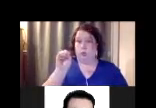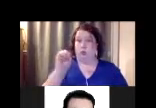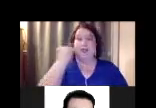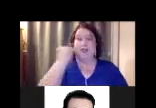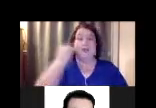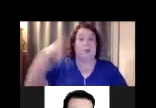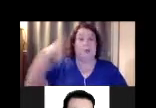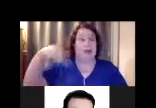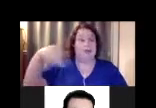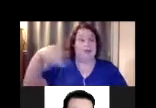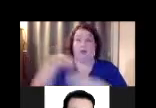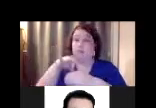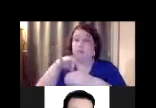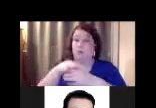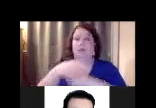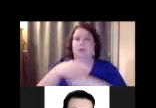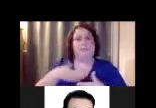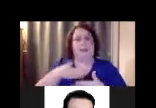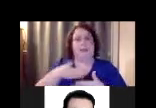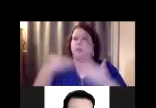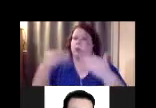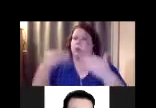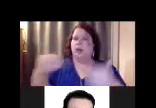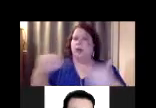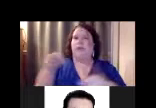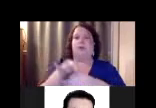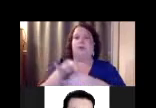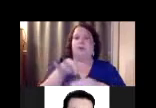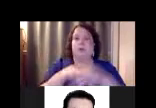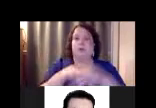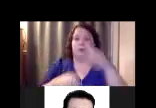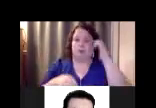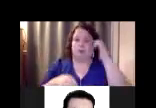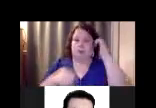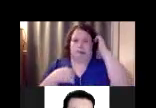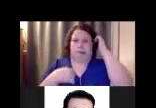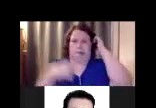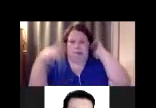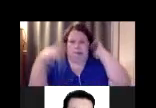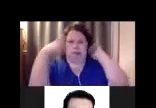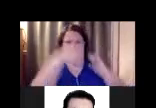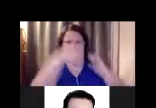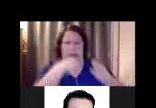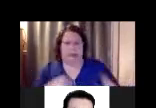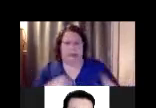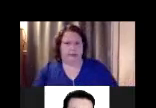vote. I guess.